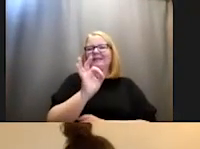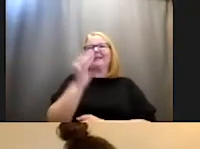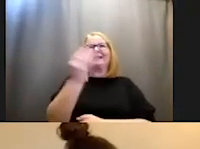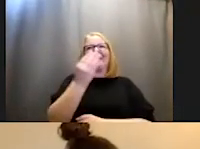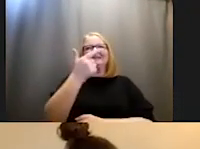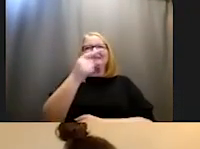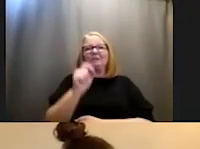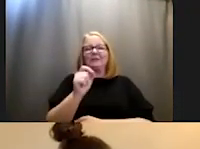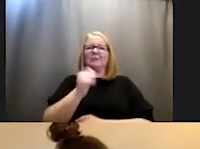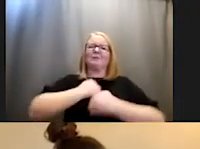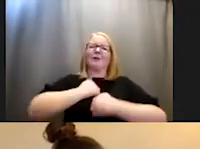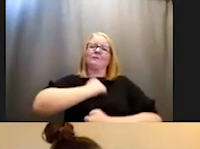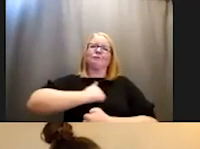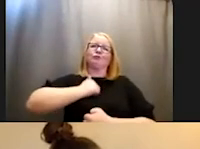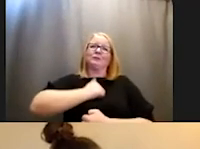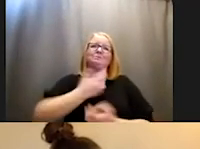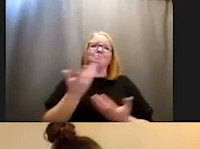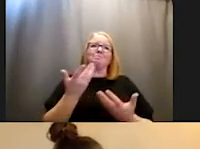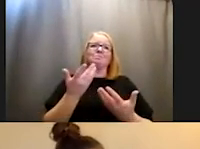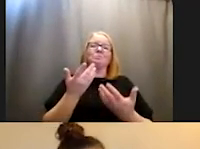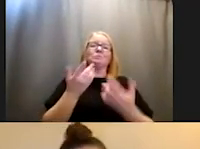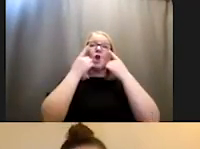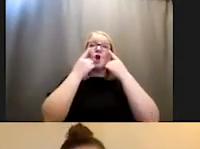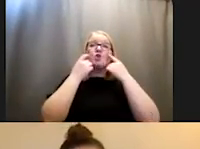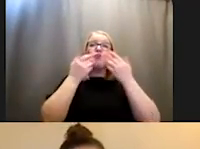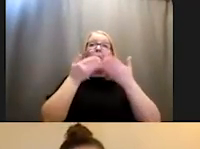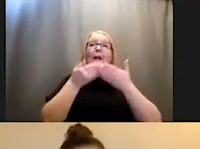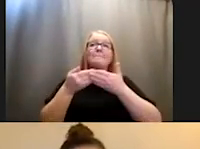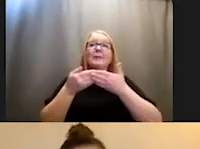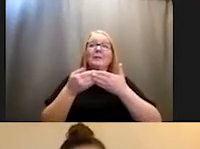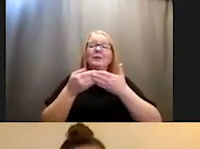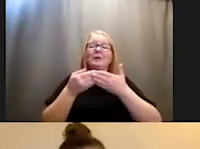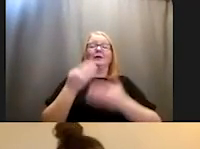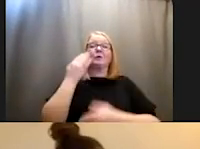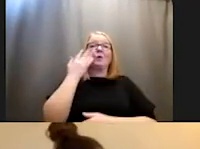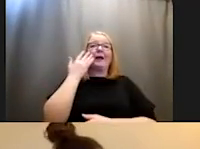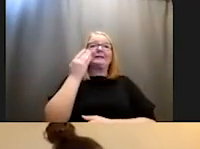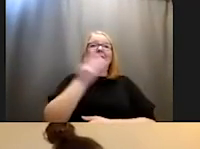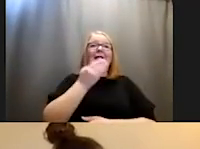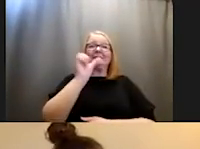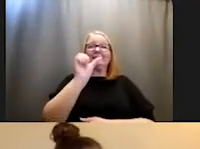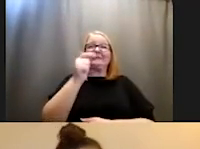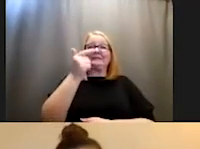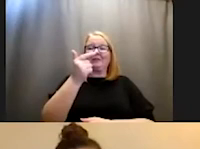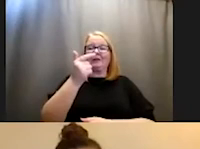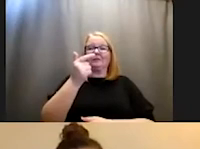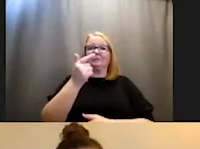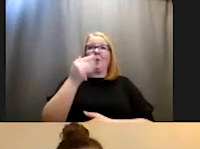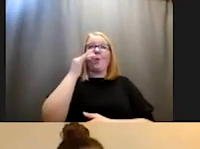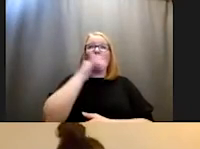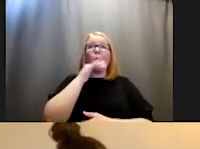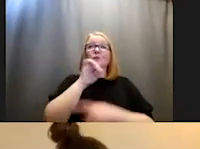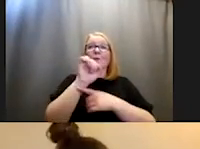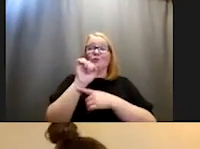my favourites. We've got on the left-hand side Cry Baby from 1967 for waterproof mascara. In the middle, we've